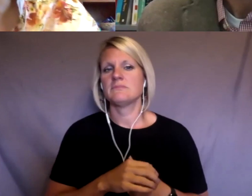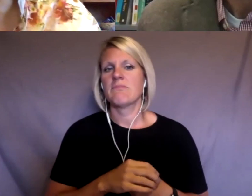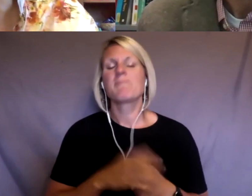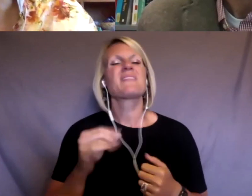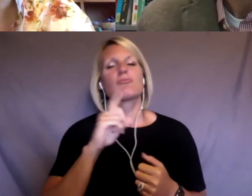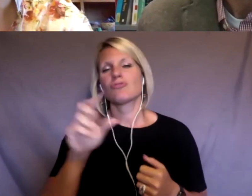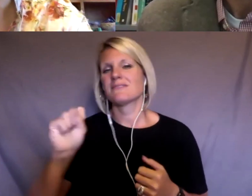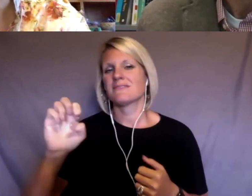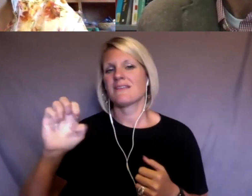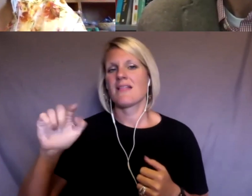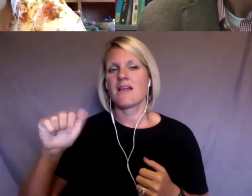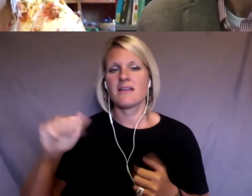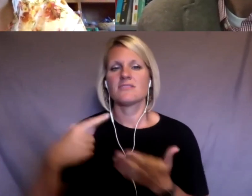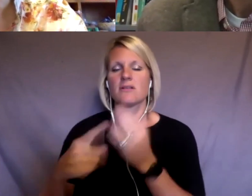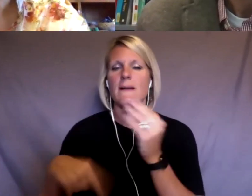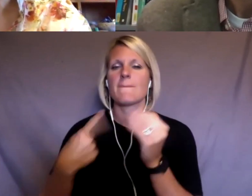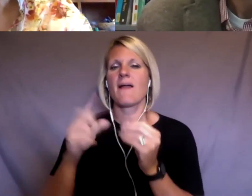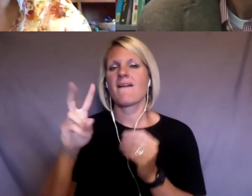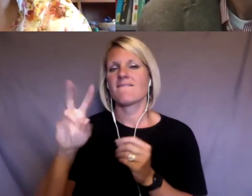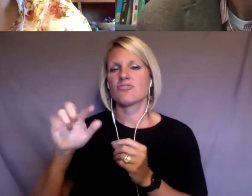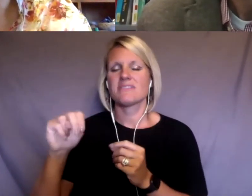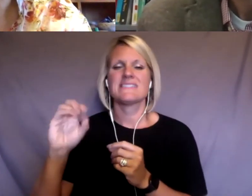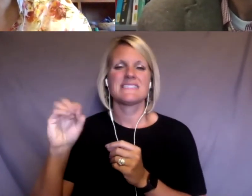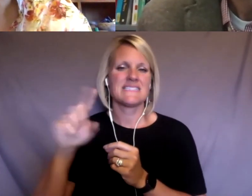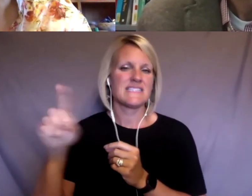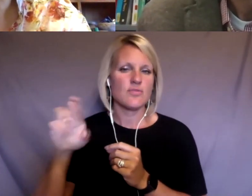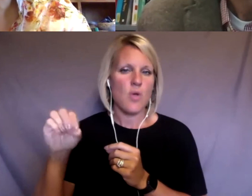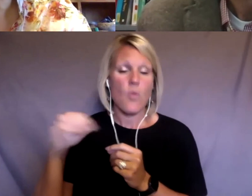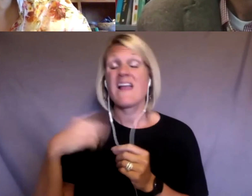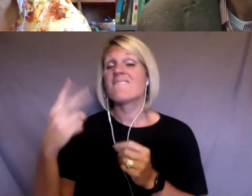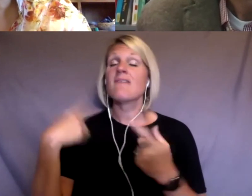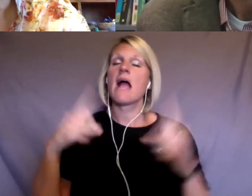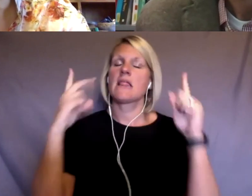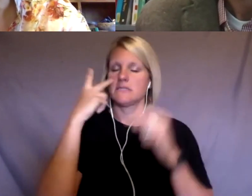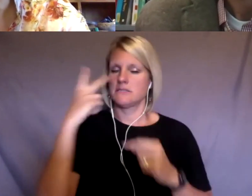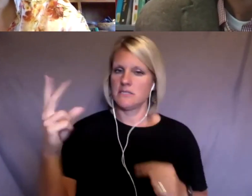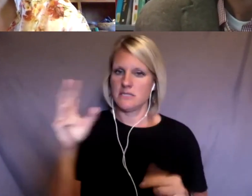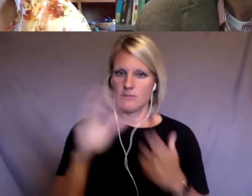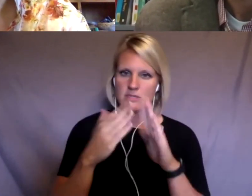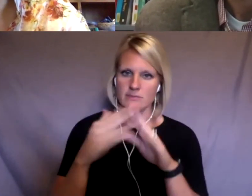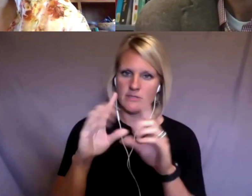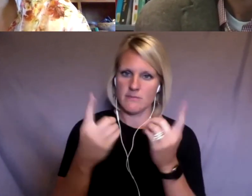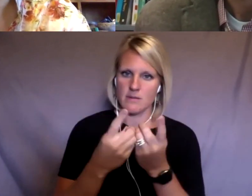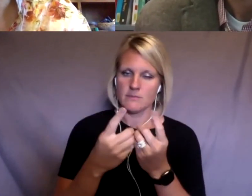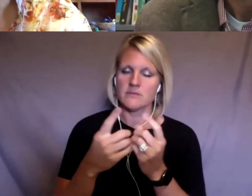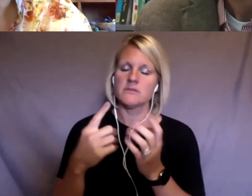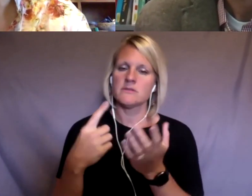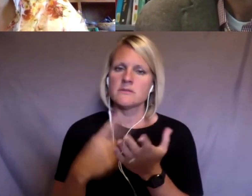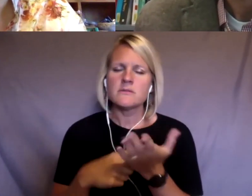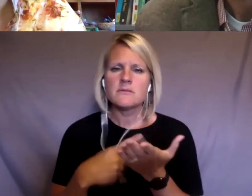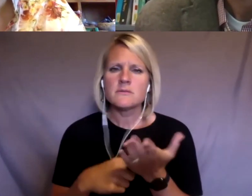Vision Zero. I have seen finally municipal departments thinking about how do we make